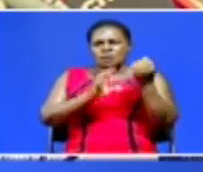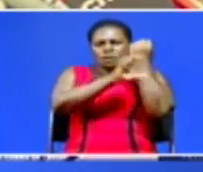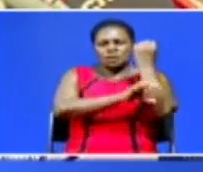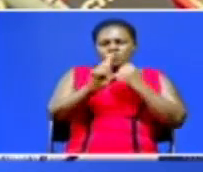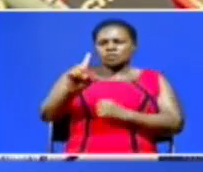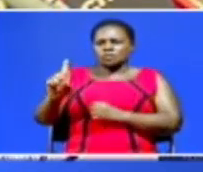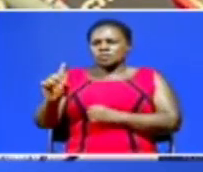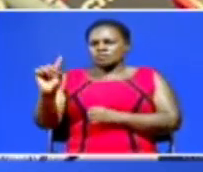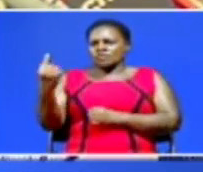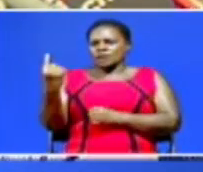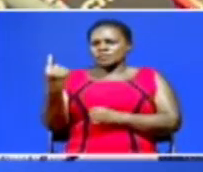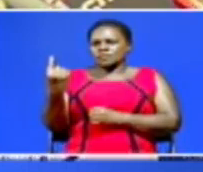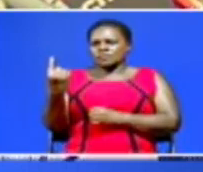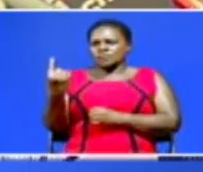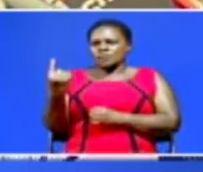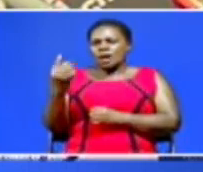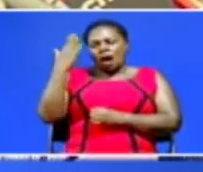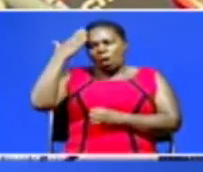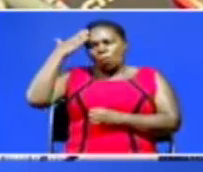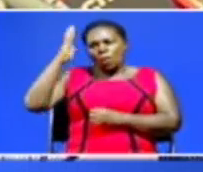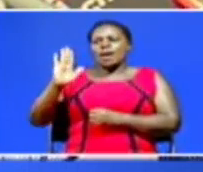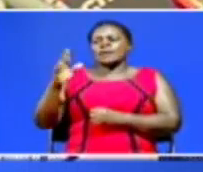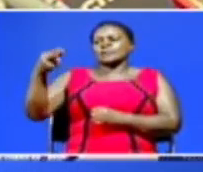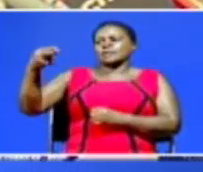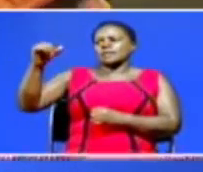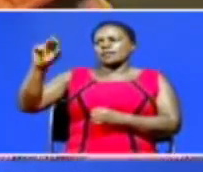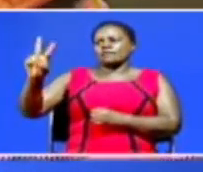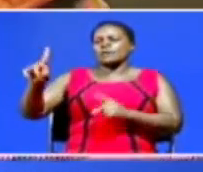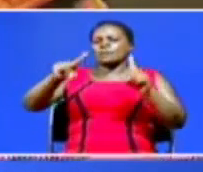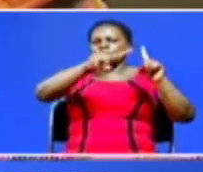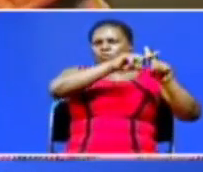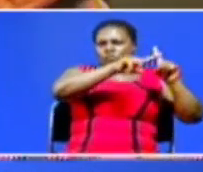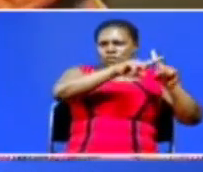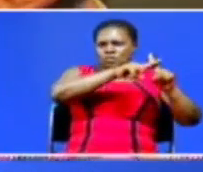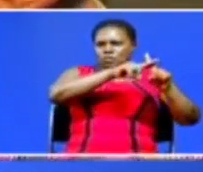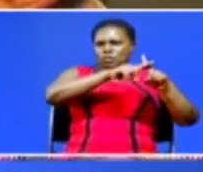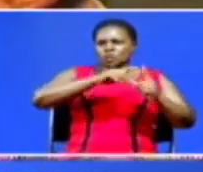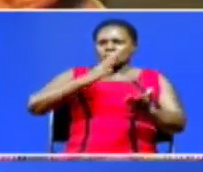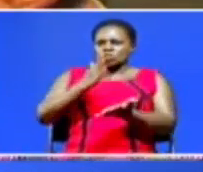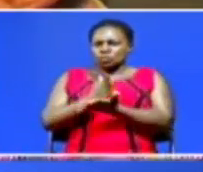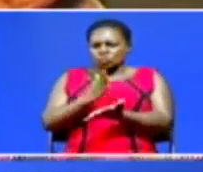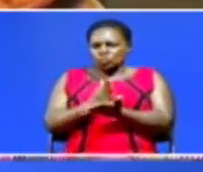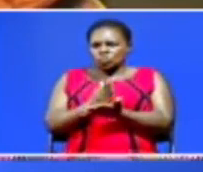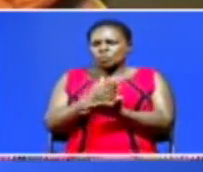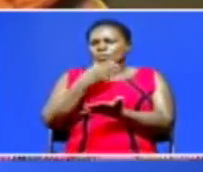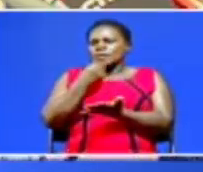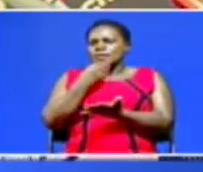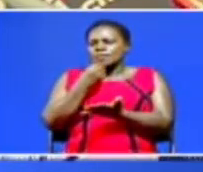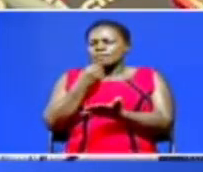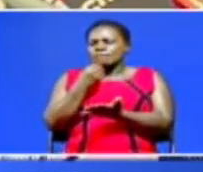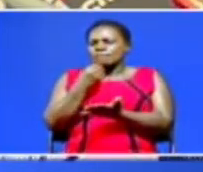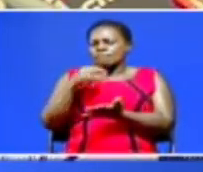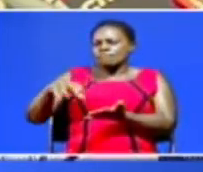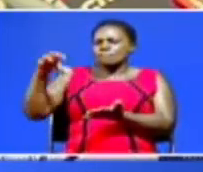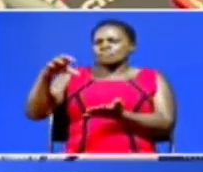the first 90. In other words, awareness of being HIV positive. And this is particularly true among men, adolescents, and young